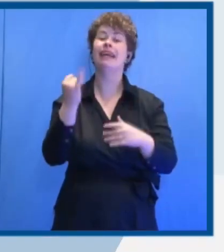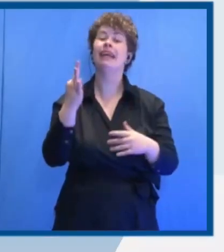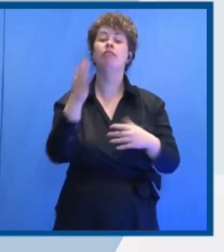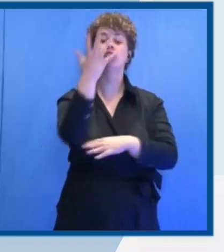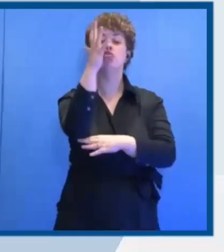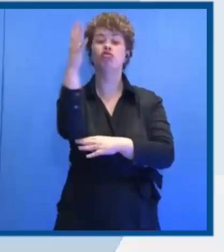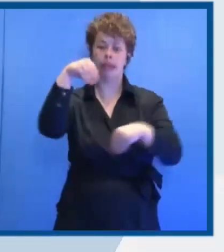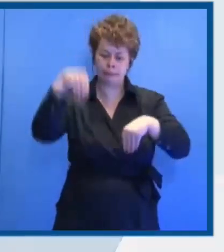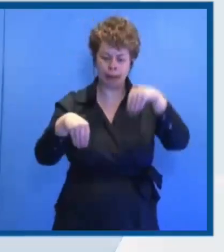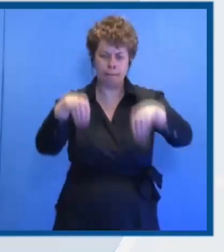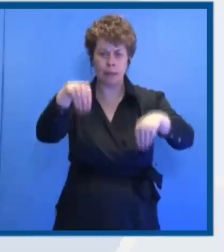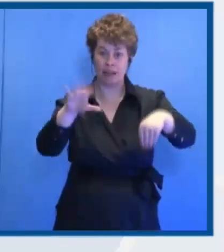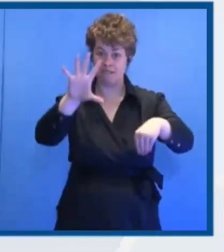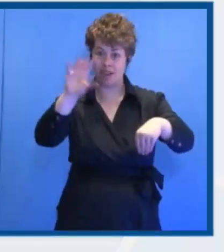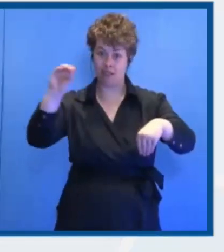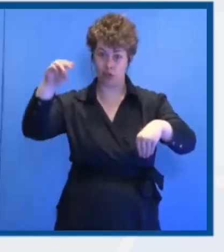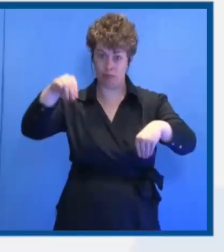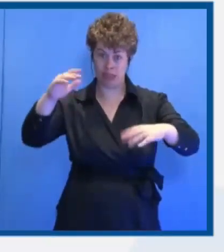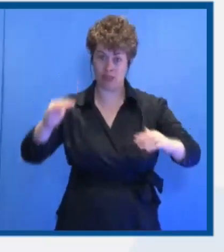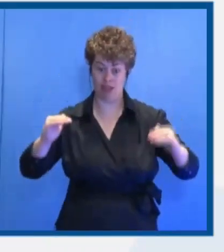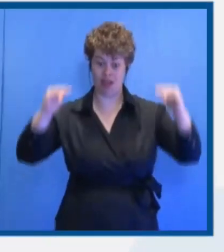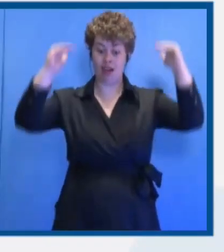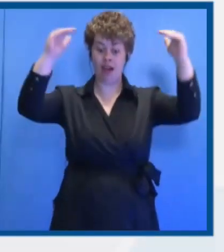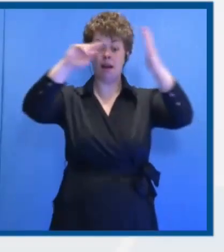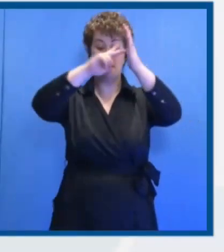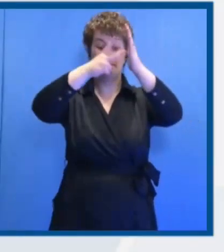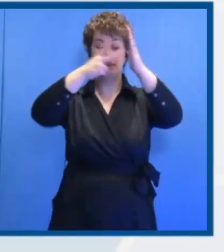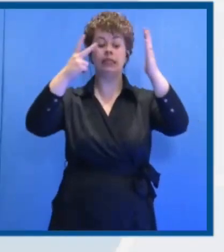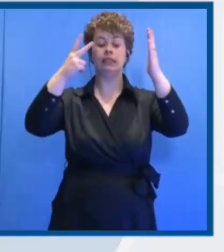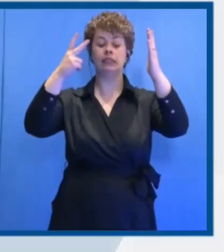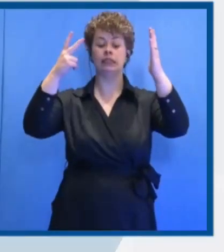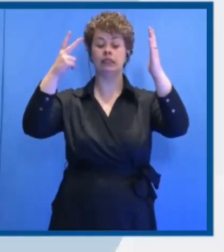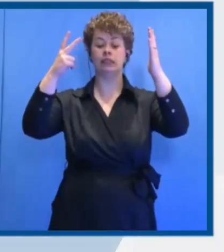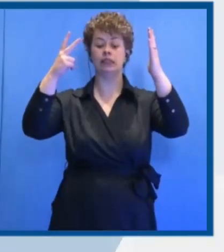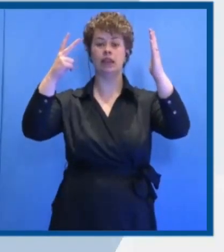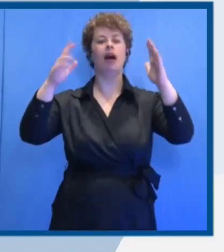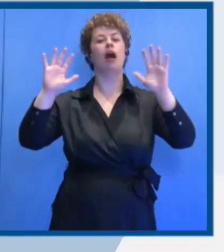can reduce wave height by 50 to 99%.